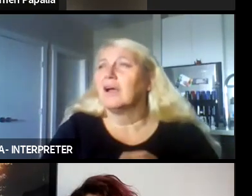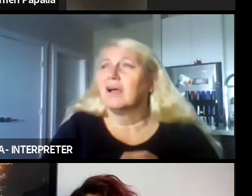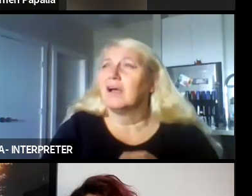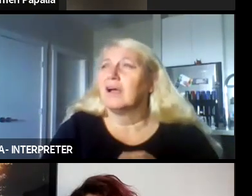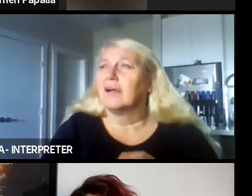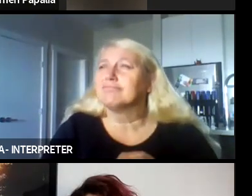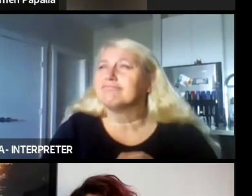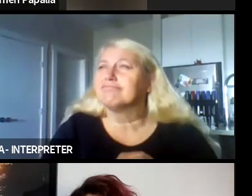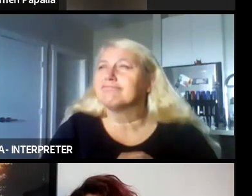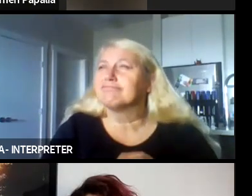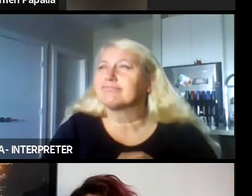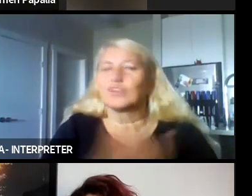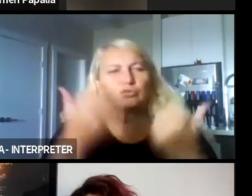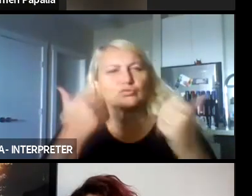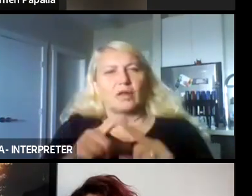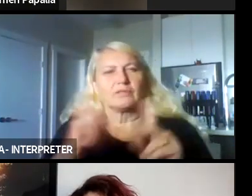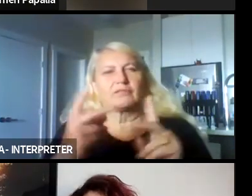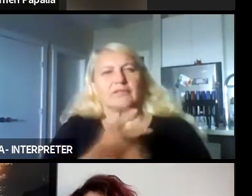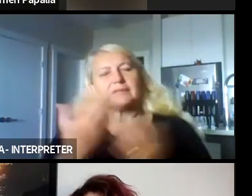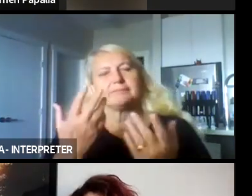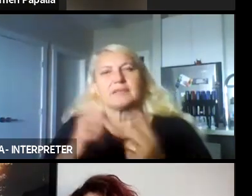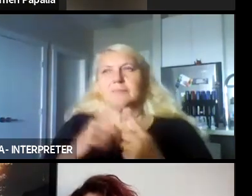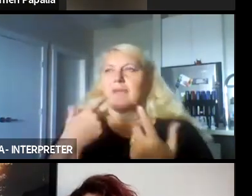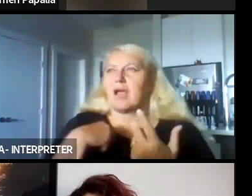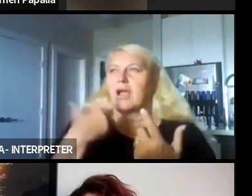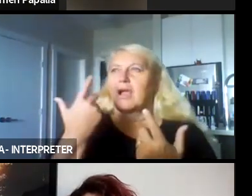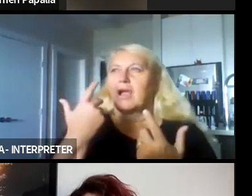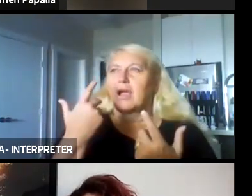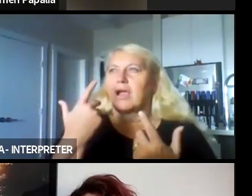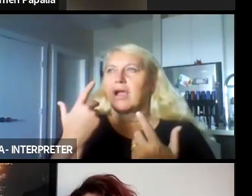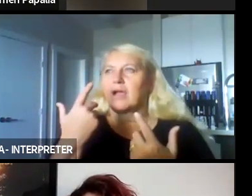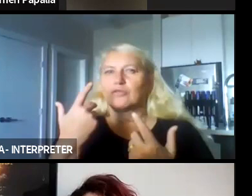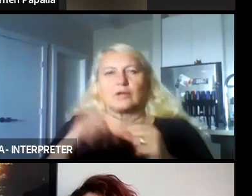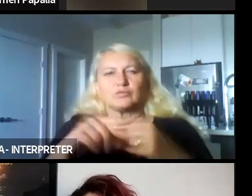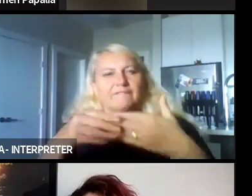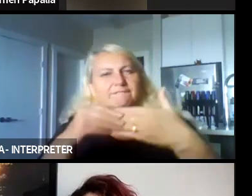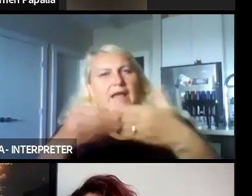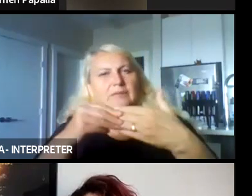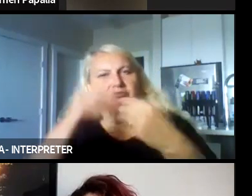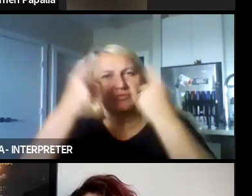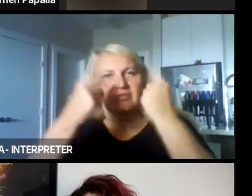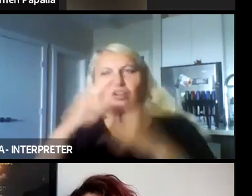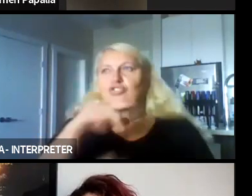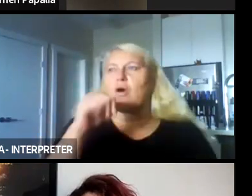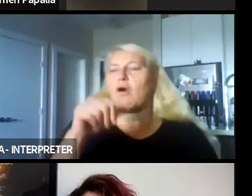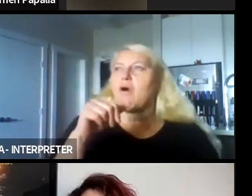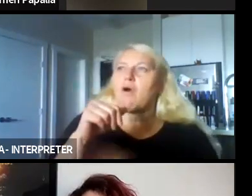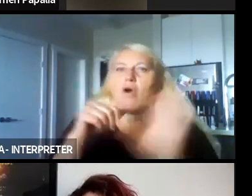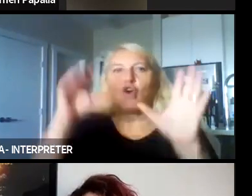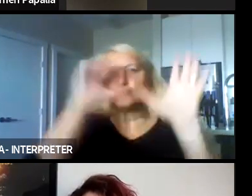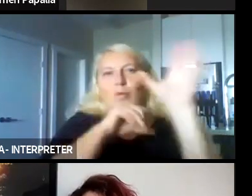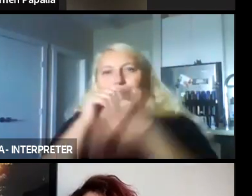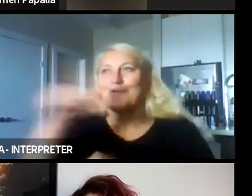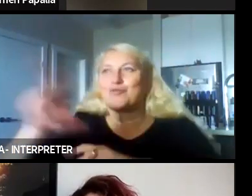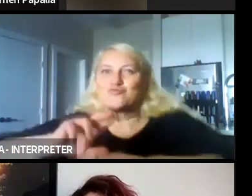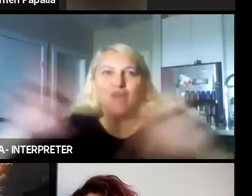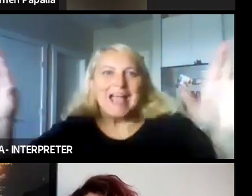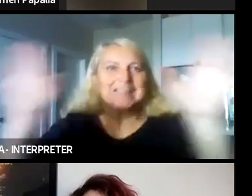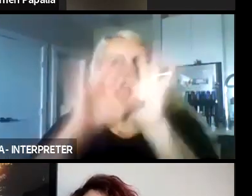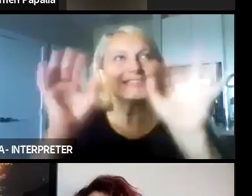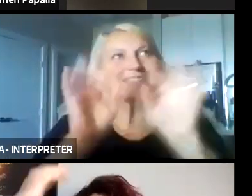flexible understanding, not assuming anyone is showing up air quotes, fully ready, or air quotes,